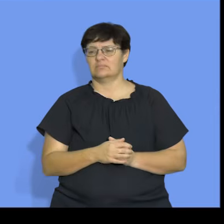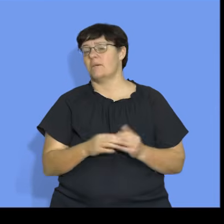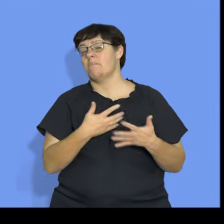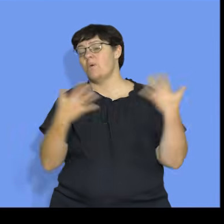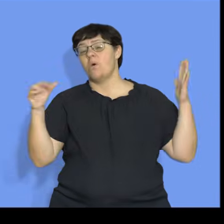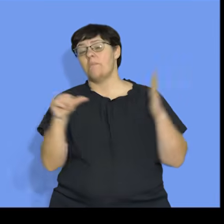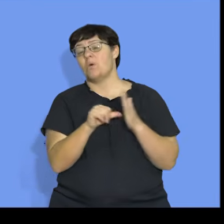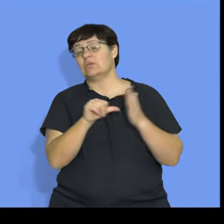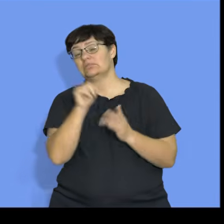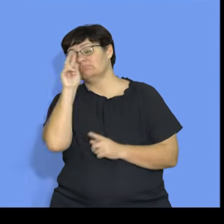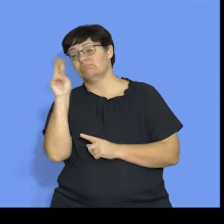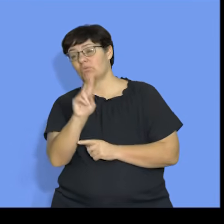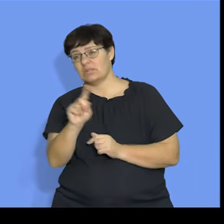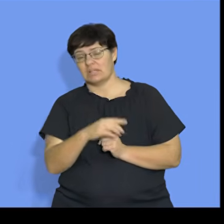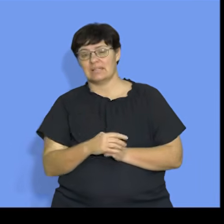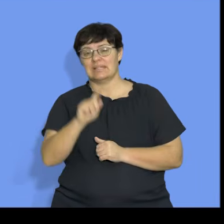important that we looked at